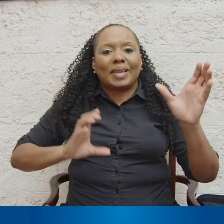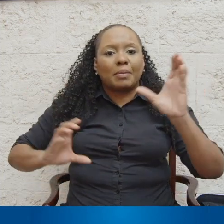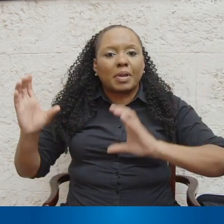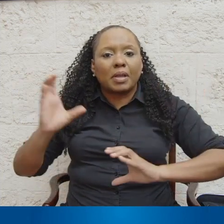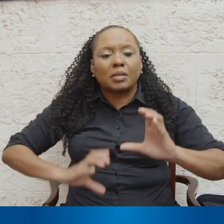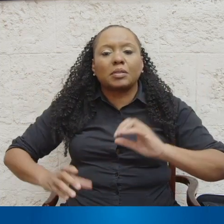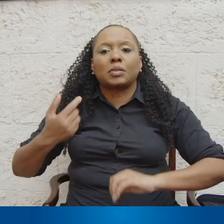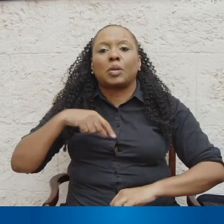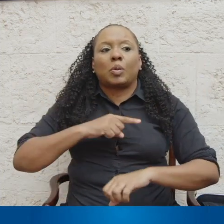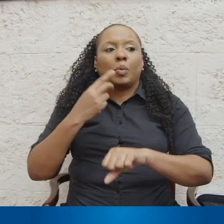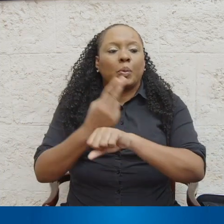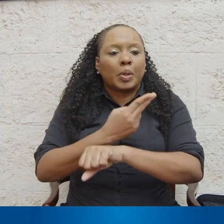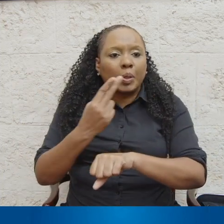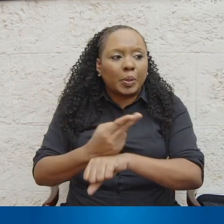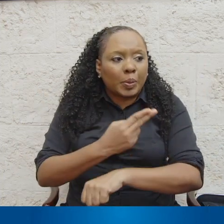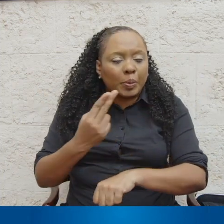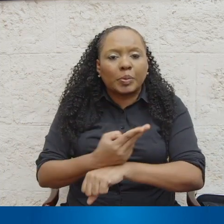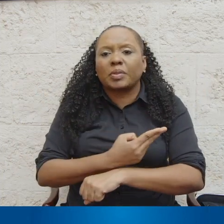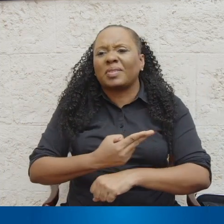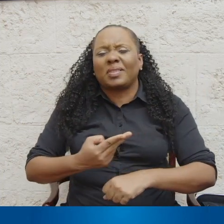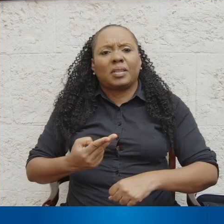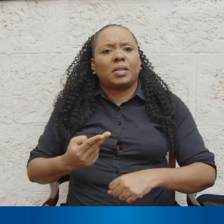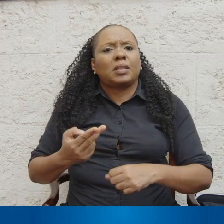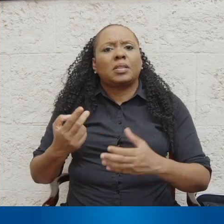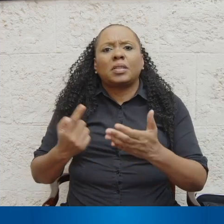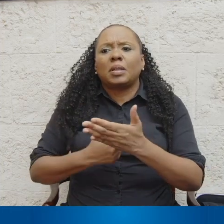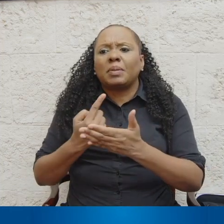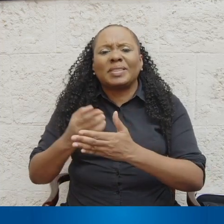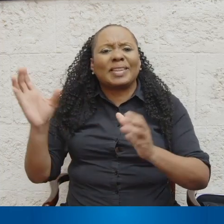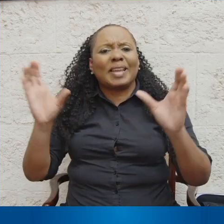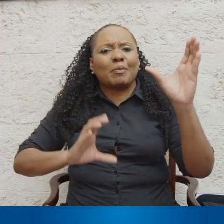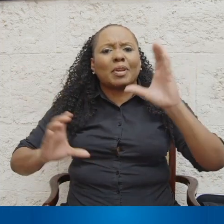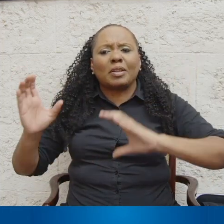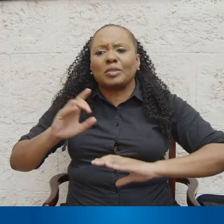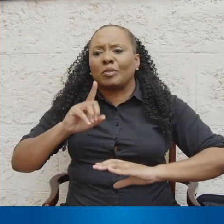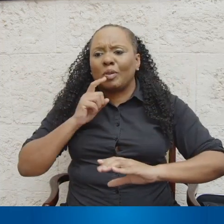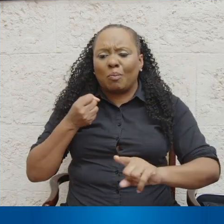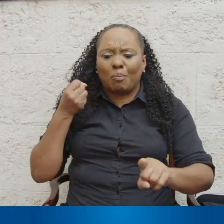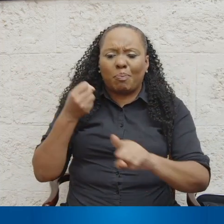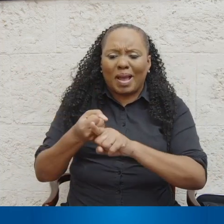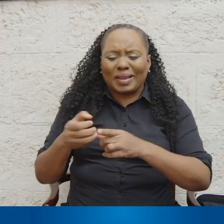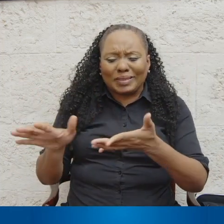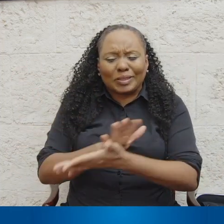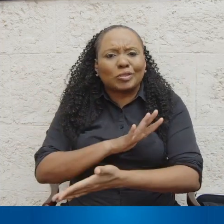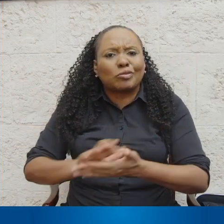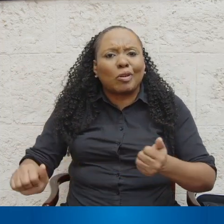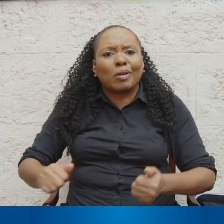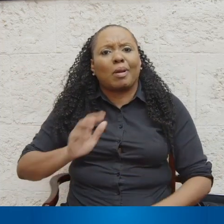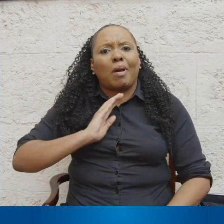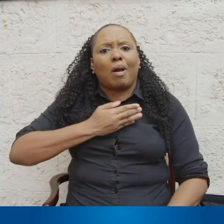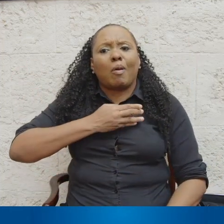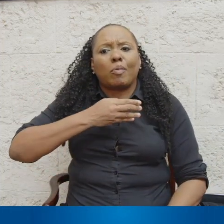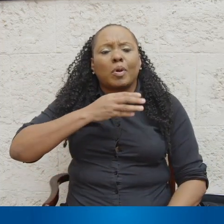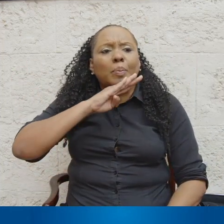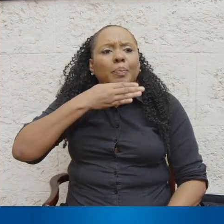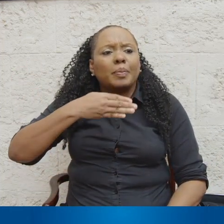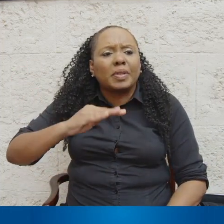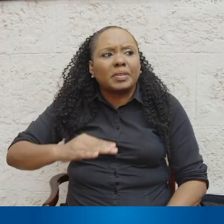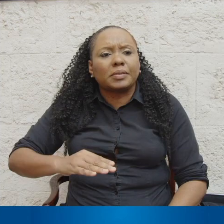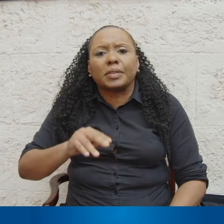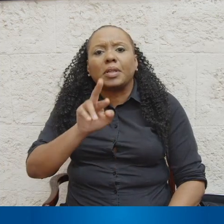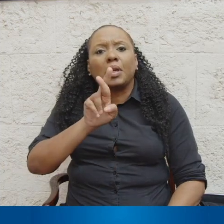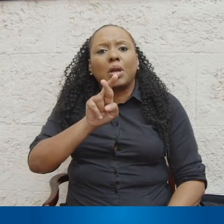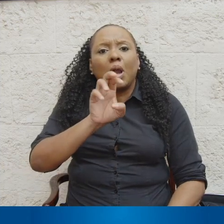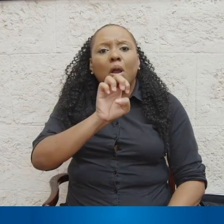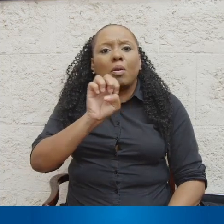runoff of those affect the coral reefs, because if the reefs die, then it destroys that barrier to protect the land against the